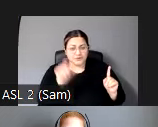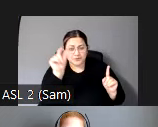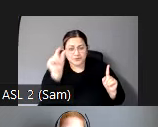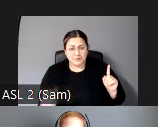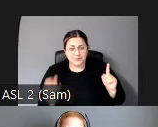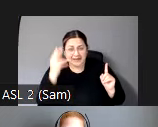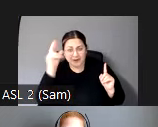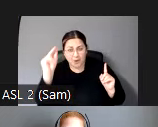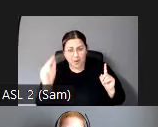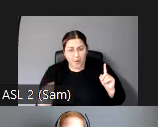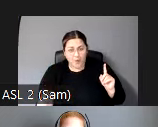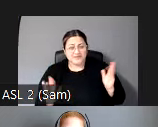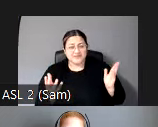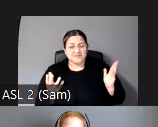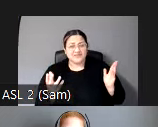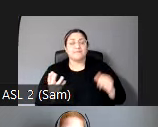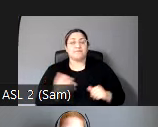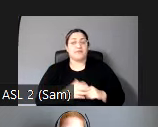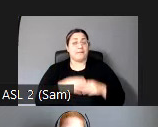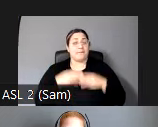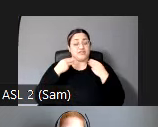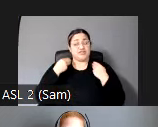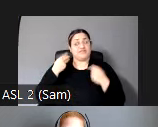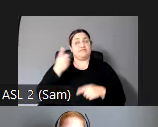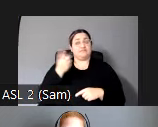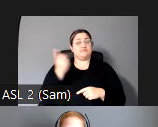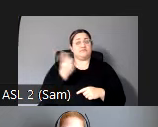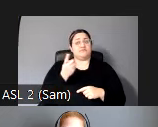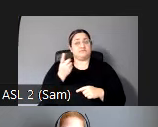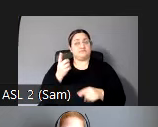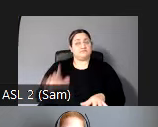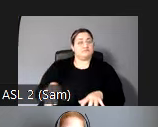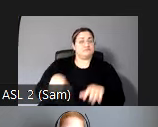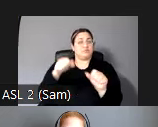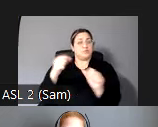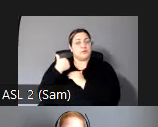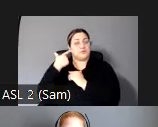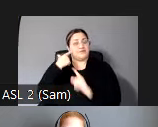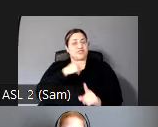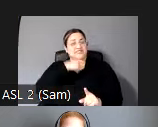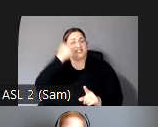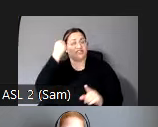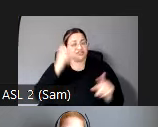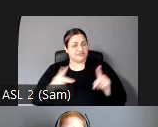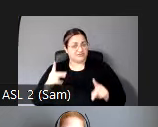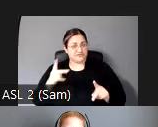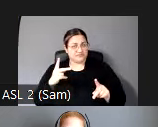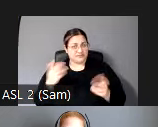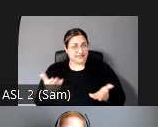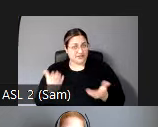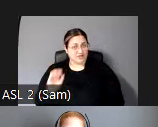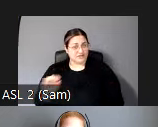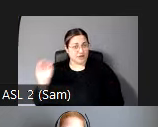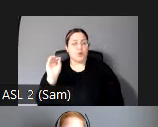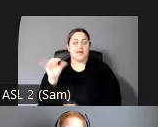there a ministry dedicated or a shared portfolio with seniors in this province? That's it. That's the only thing that Ontario